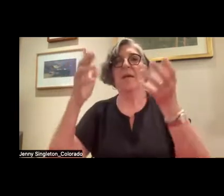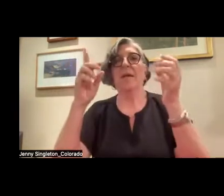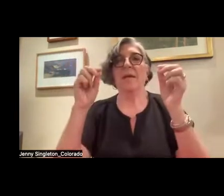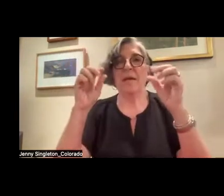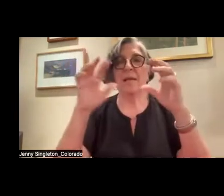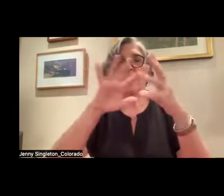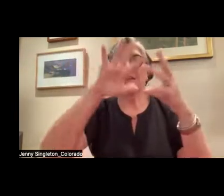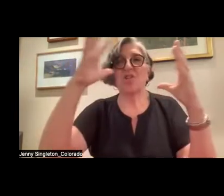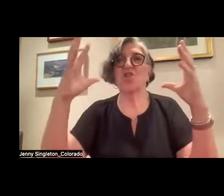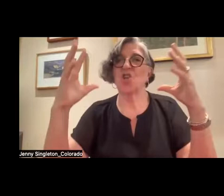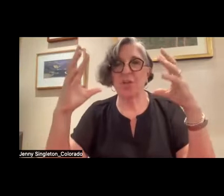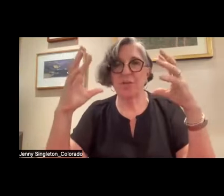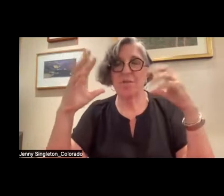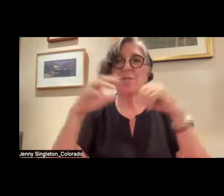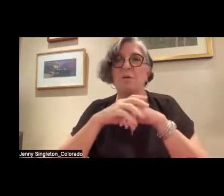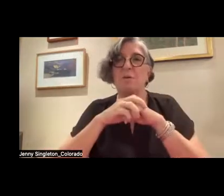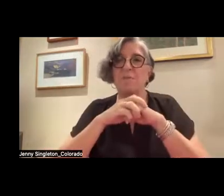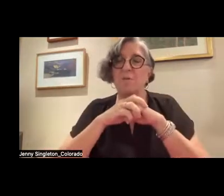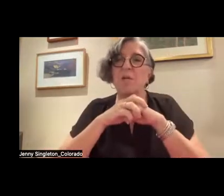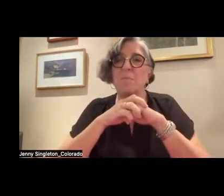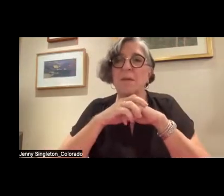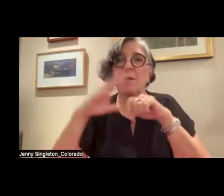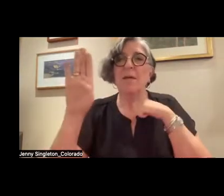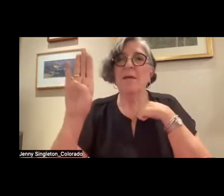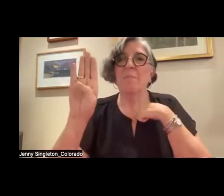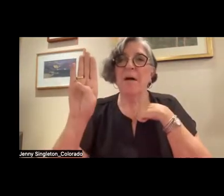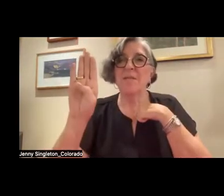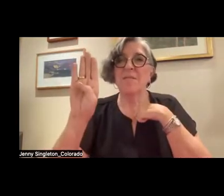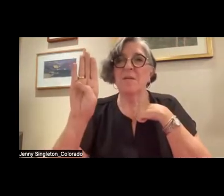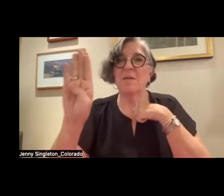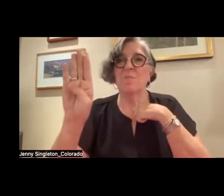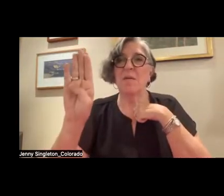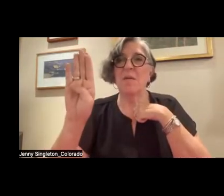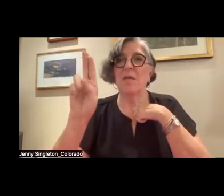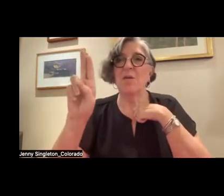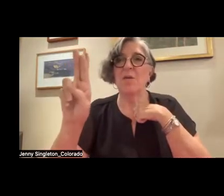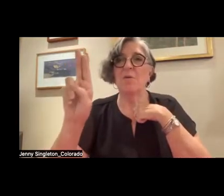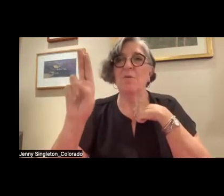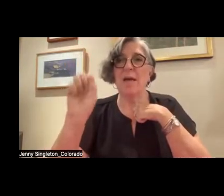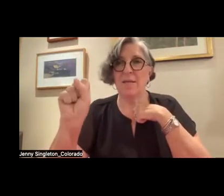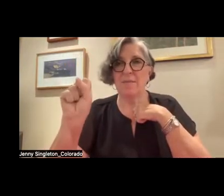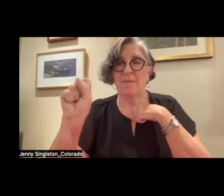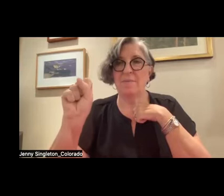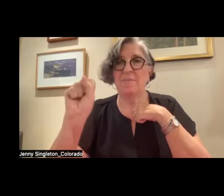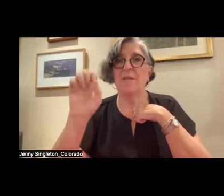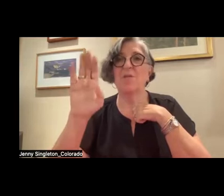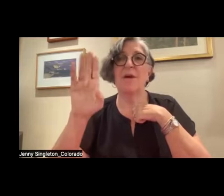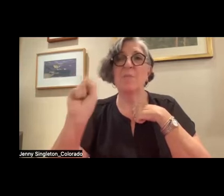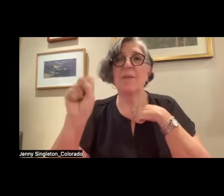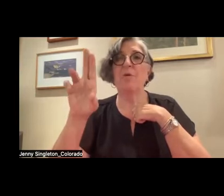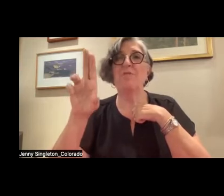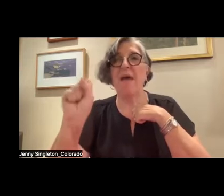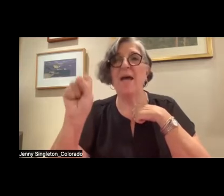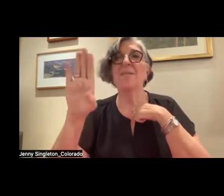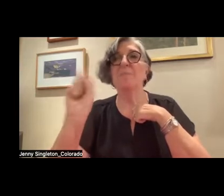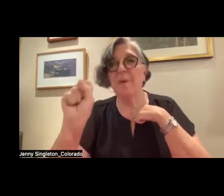of the gestalt. So if you look at me, bus is B-U-S. So if I